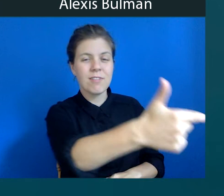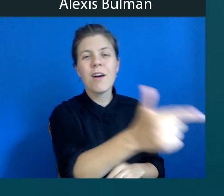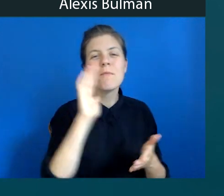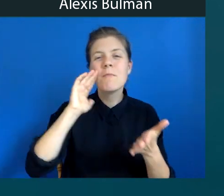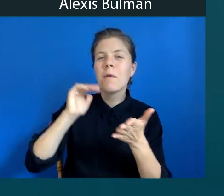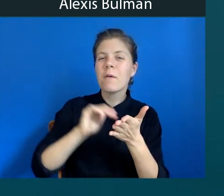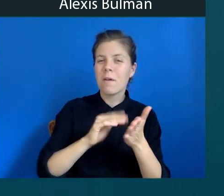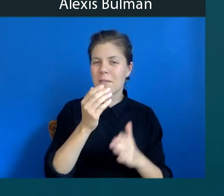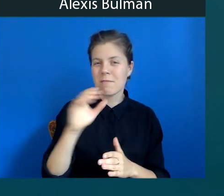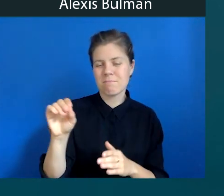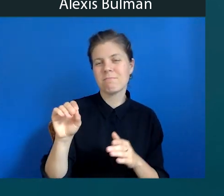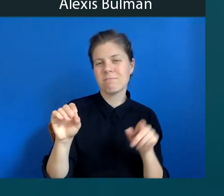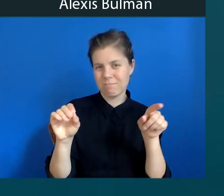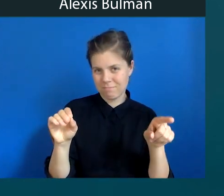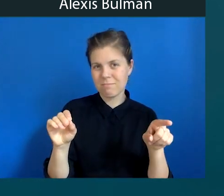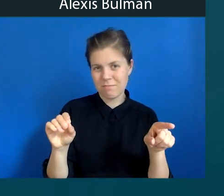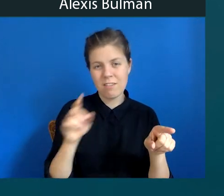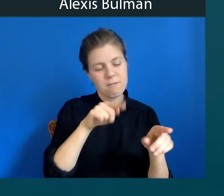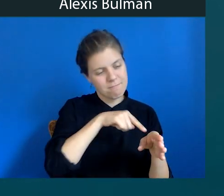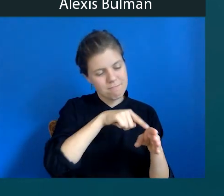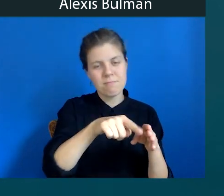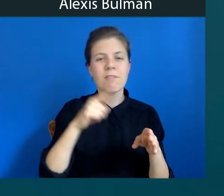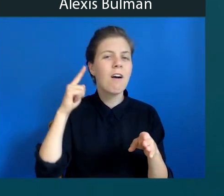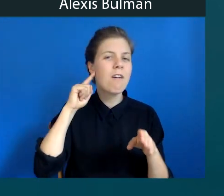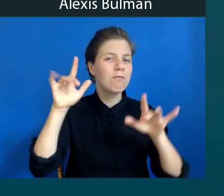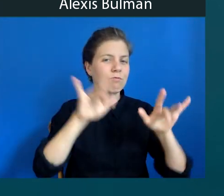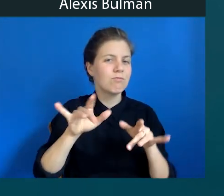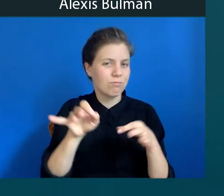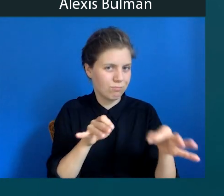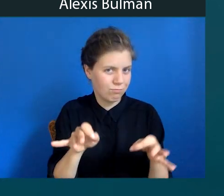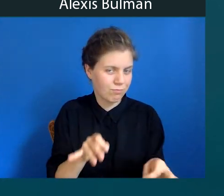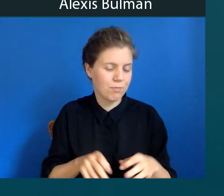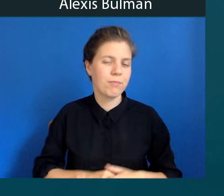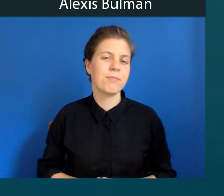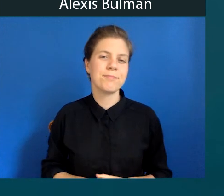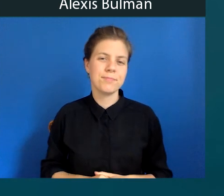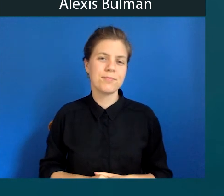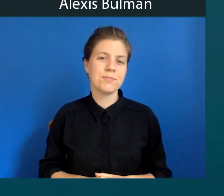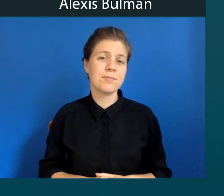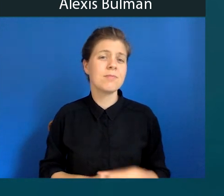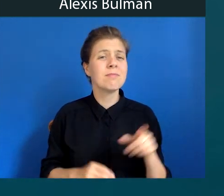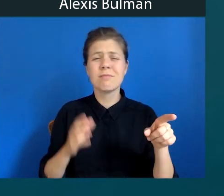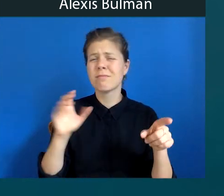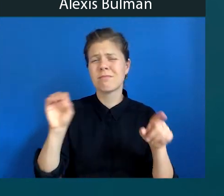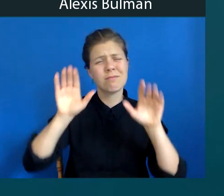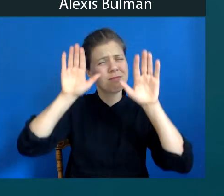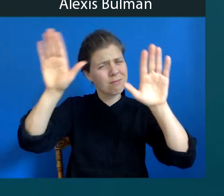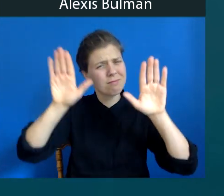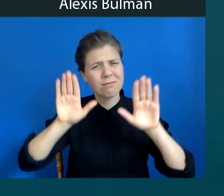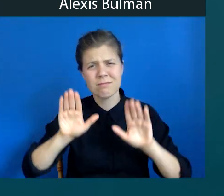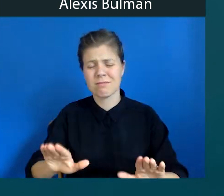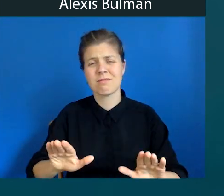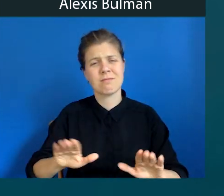who specialize in audio description. The company I went with was really fantastic, and